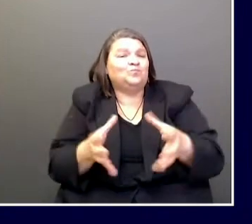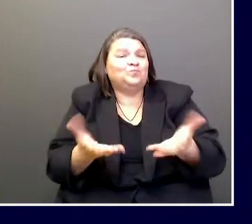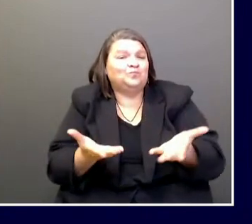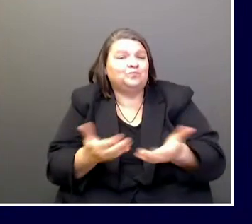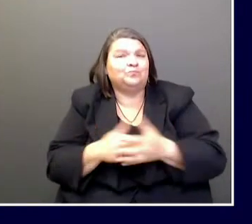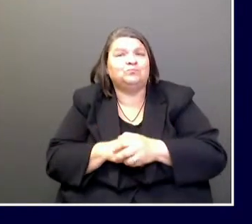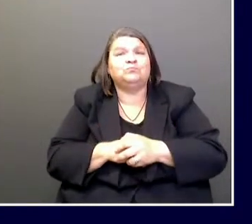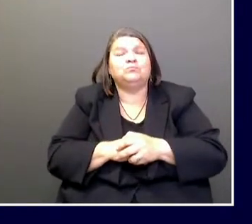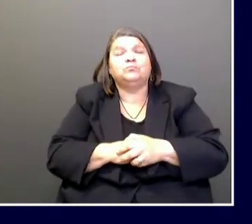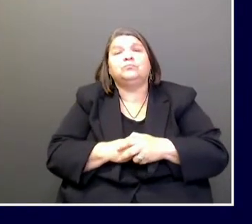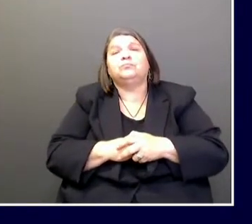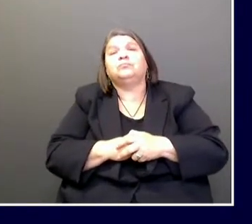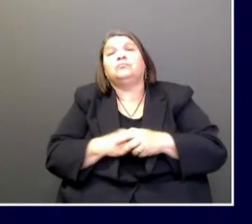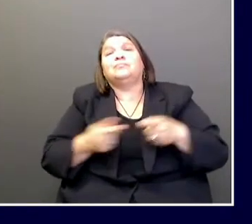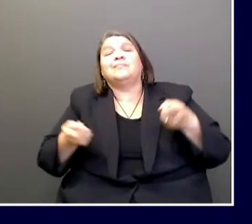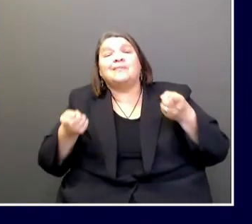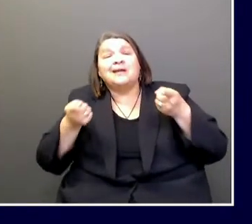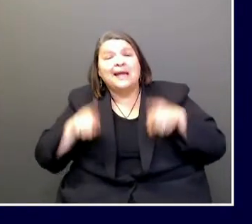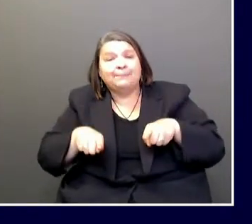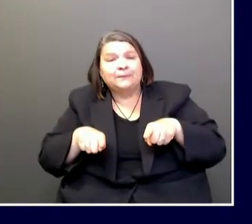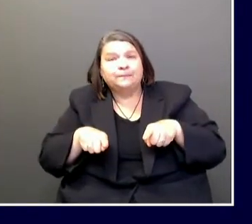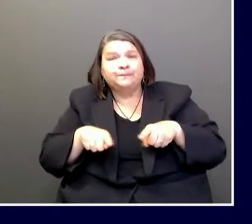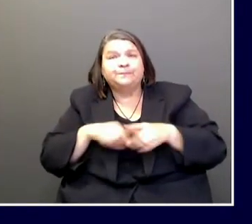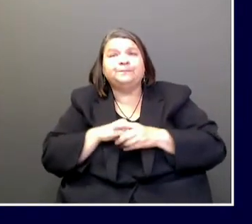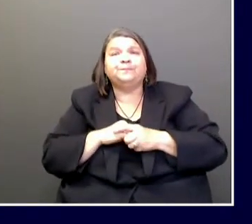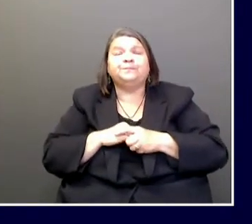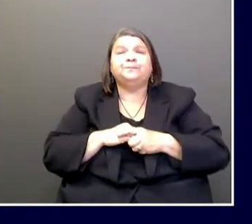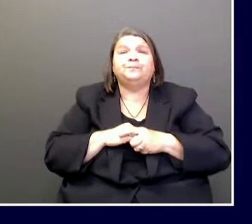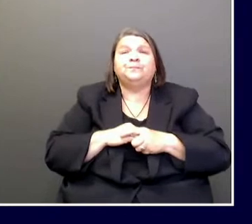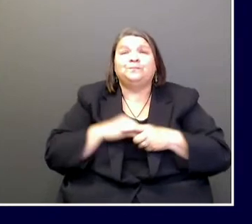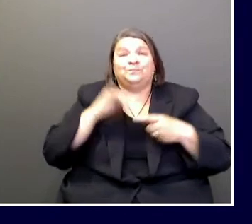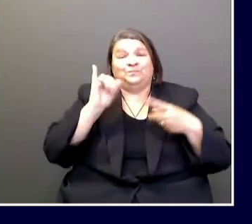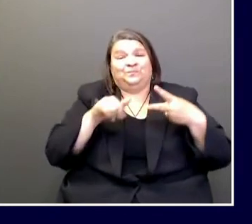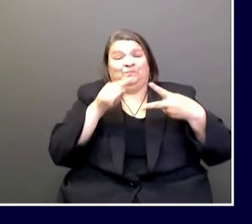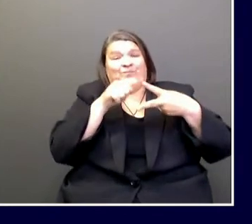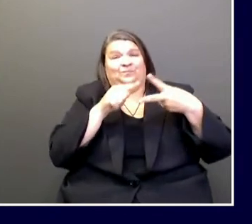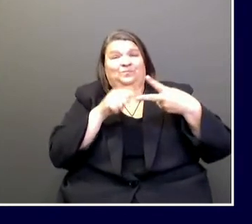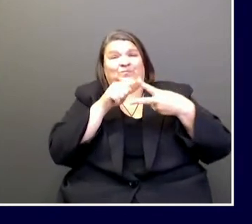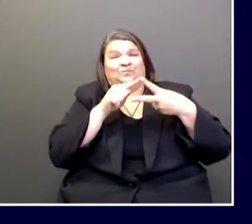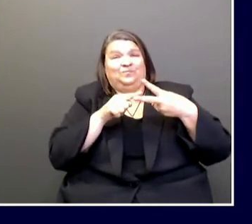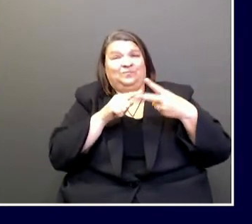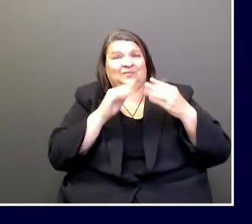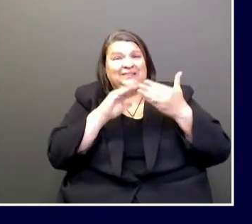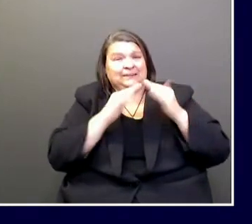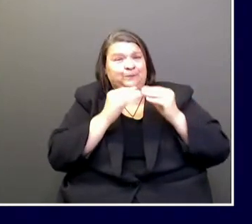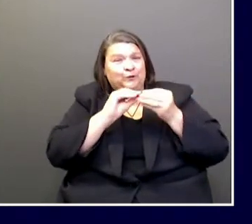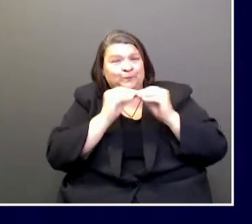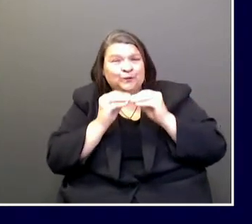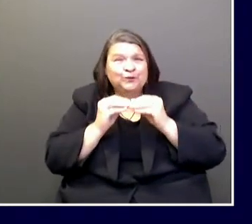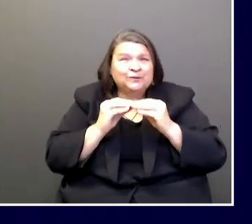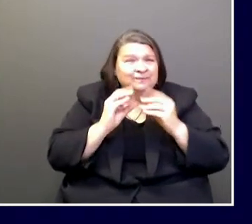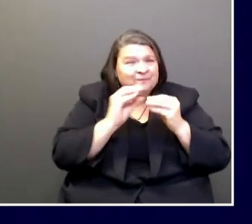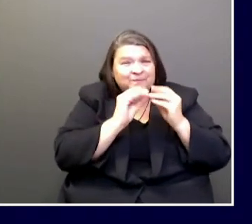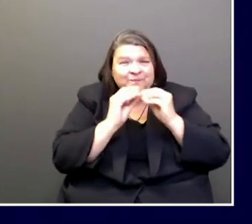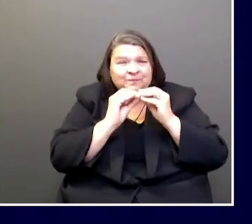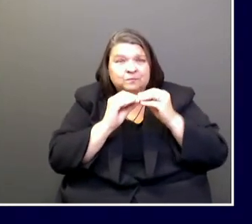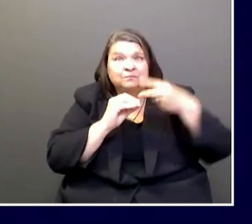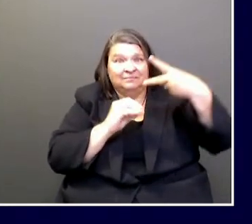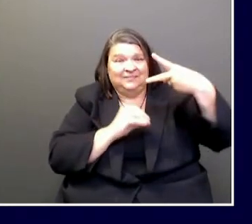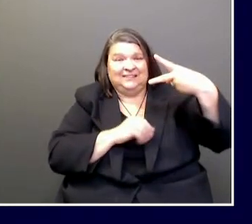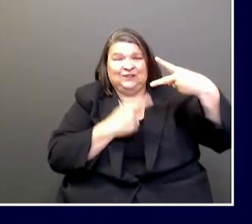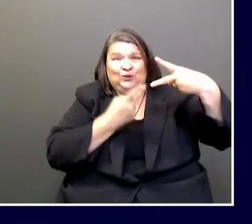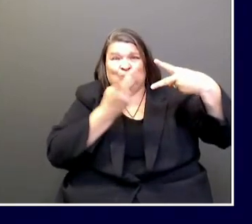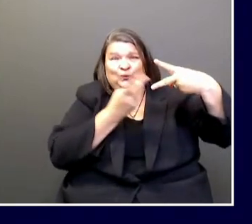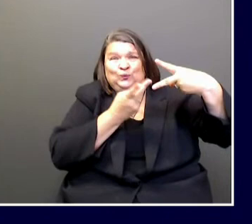just so happens that because of the way the designation for these counties is tabulated, these two counties in particular are where we are right